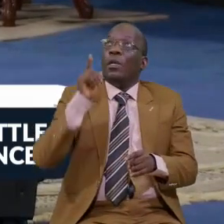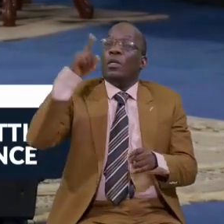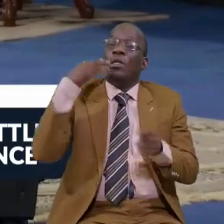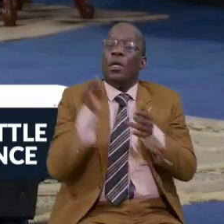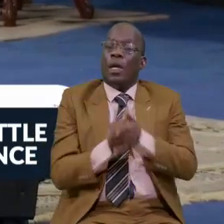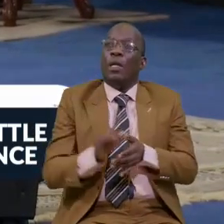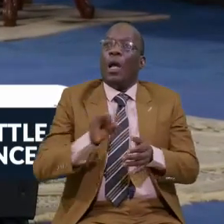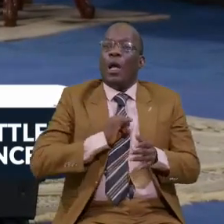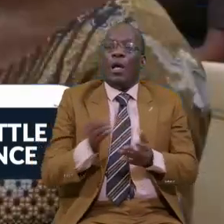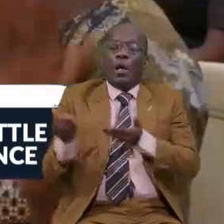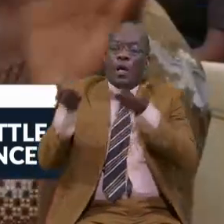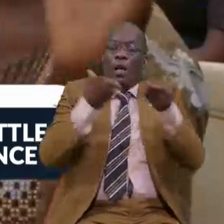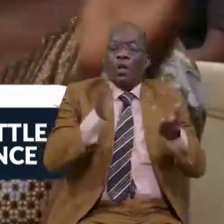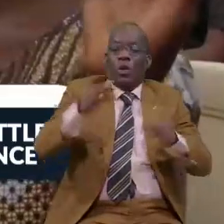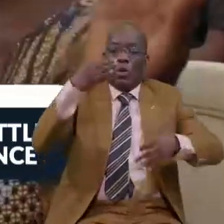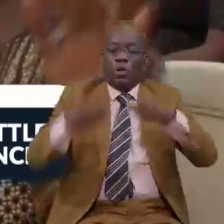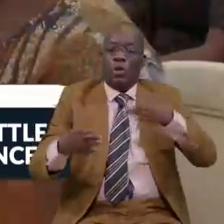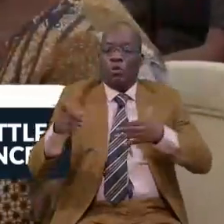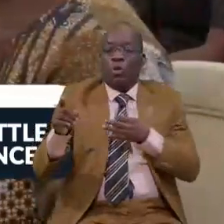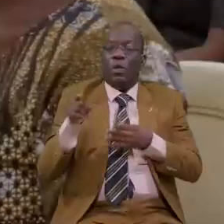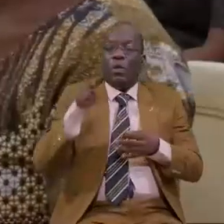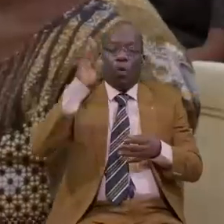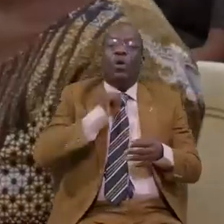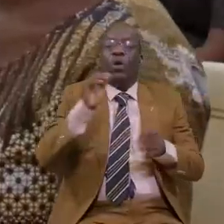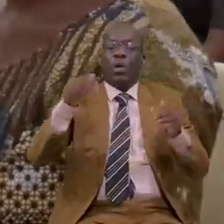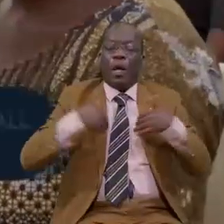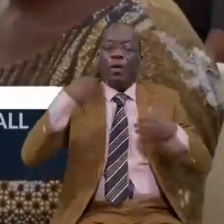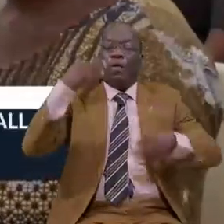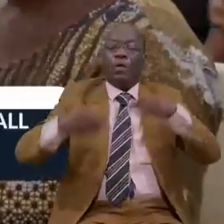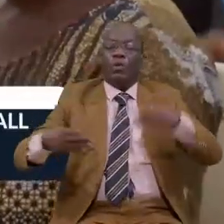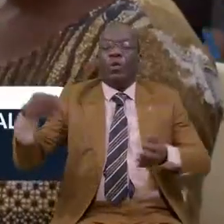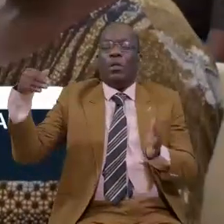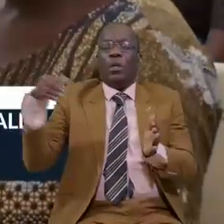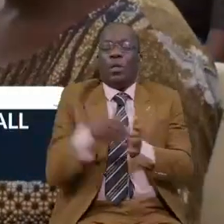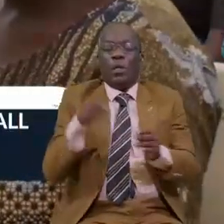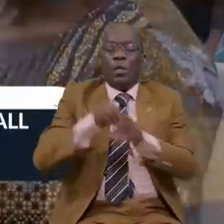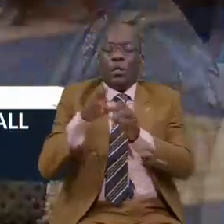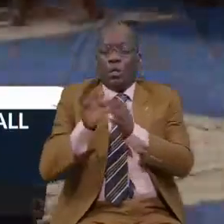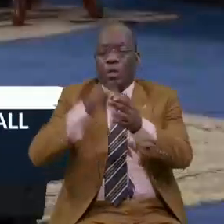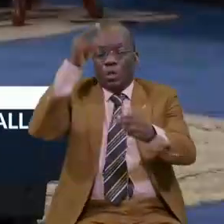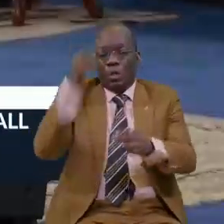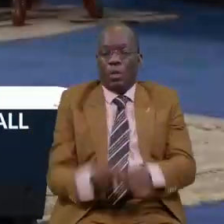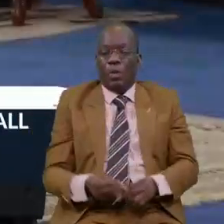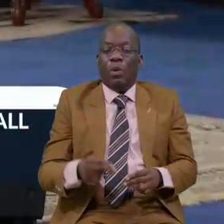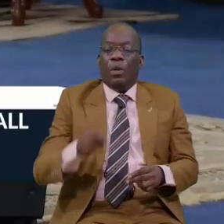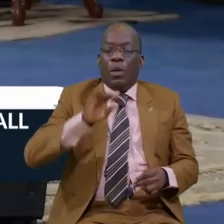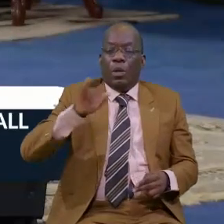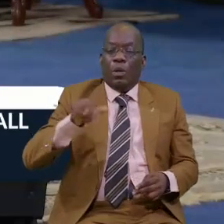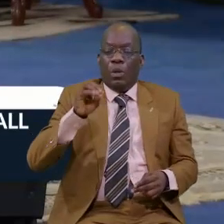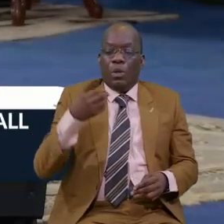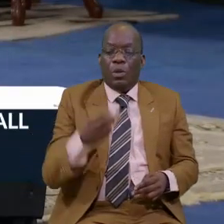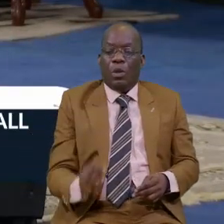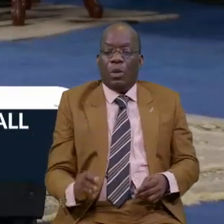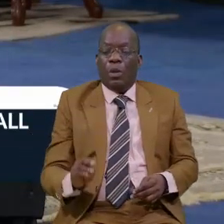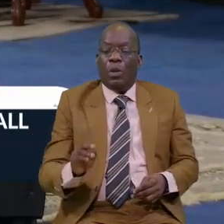judged anymore in Jesus' name. Look at John chapter 5, verse 22. For the Father